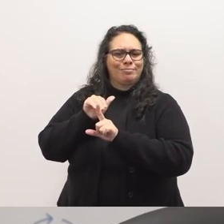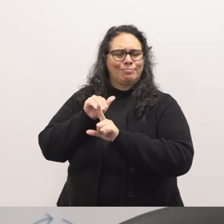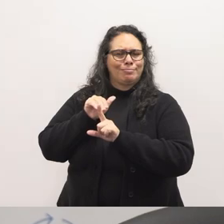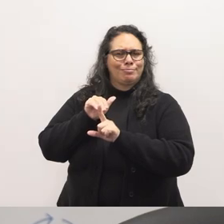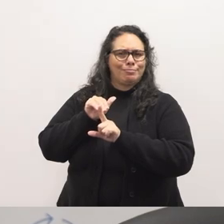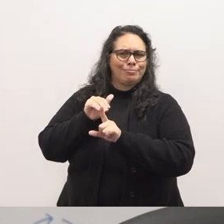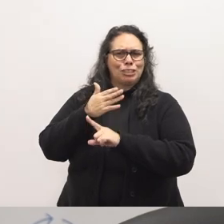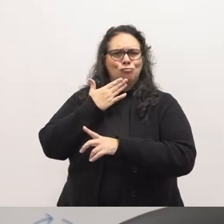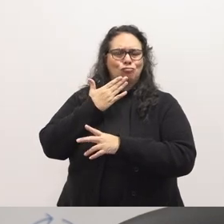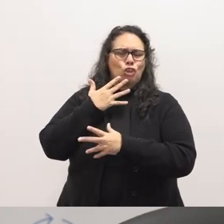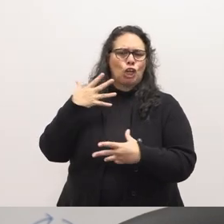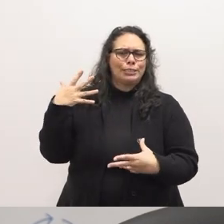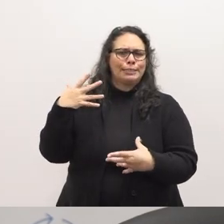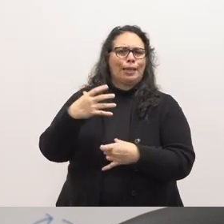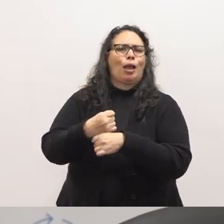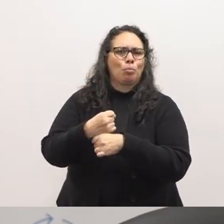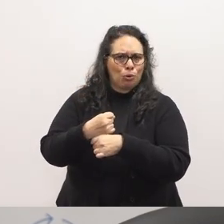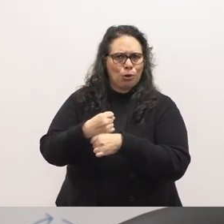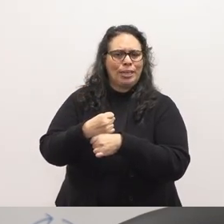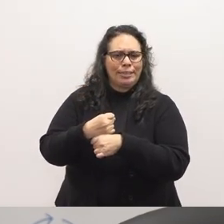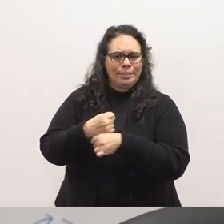good summary of